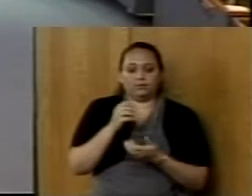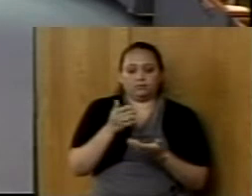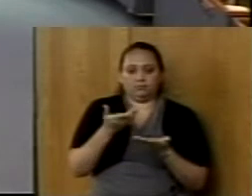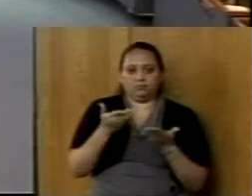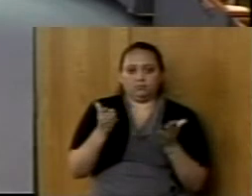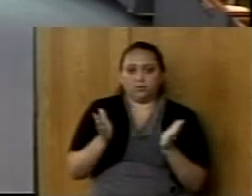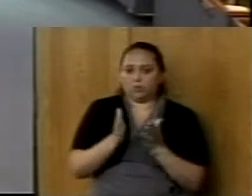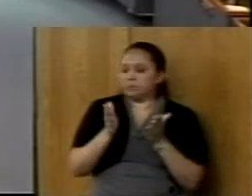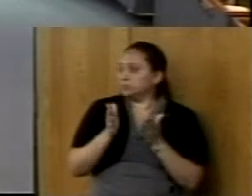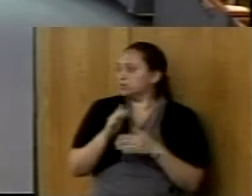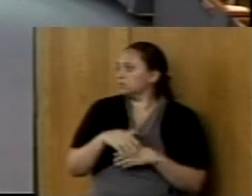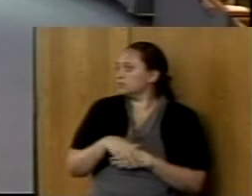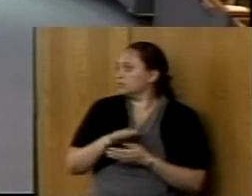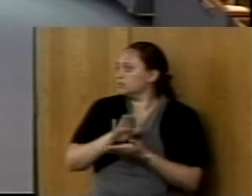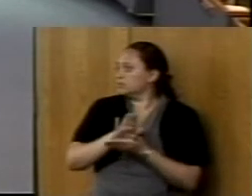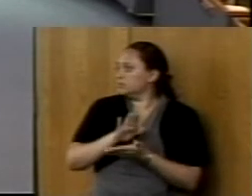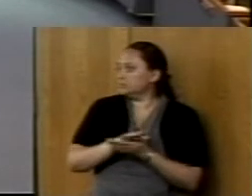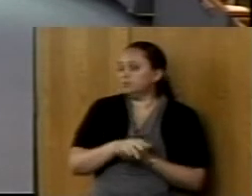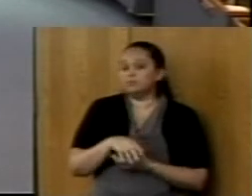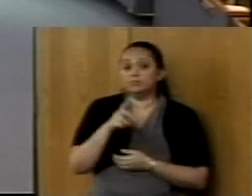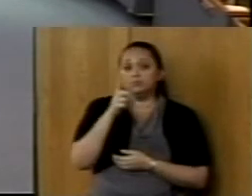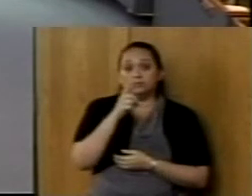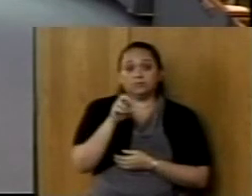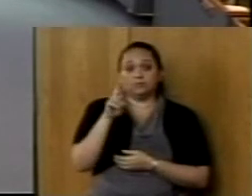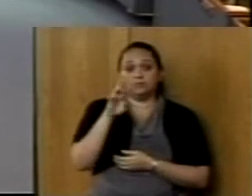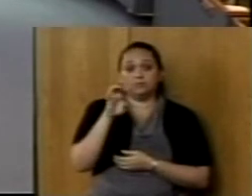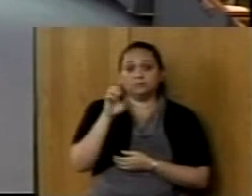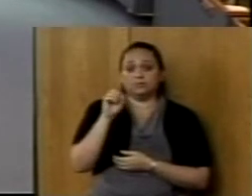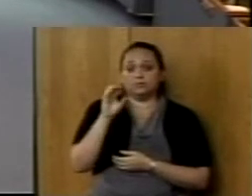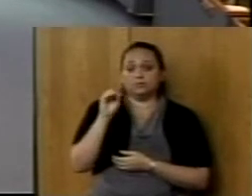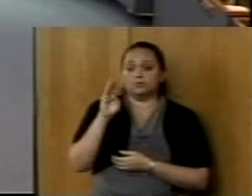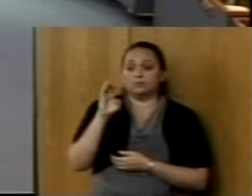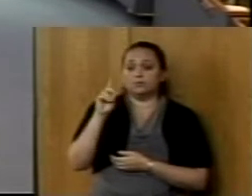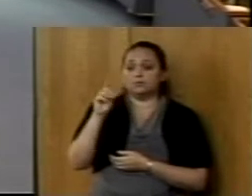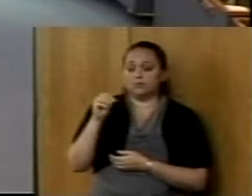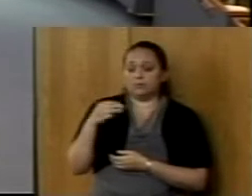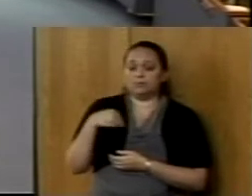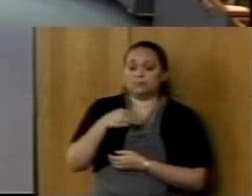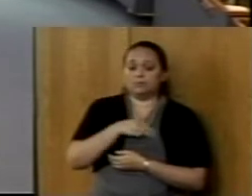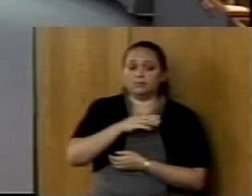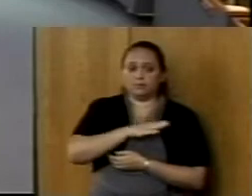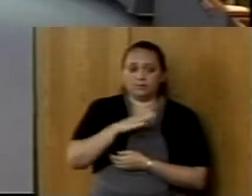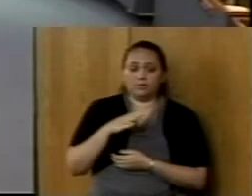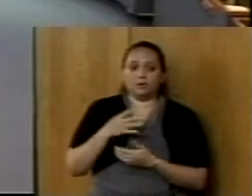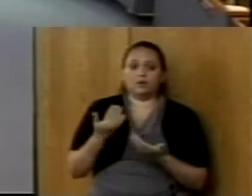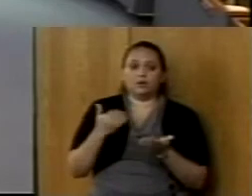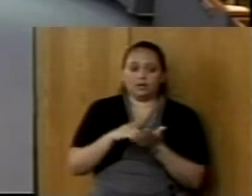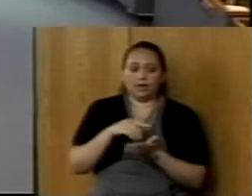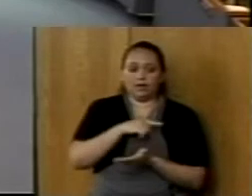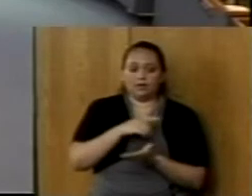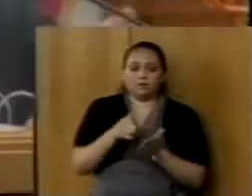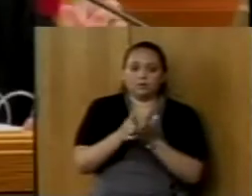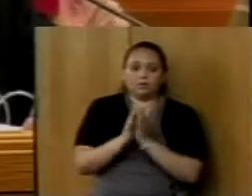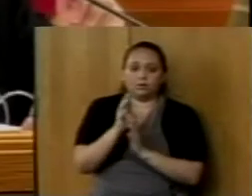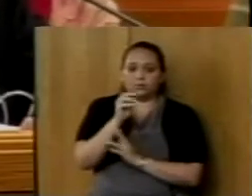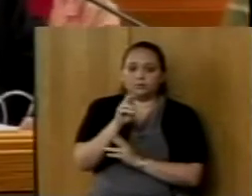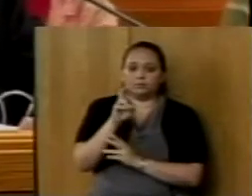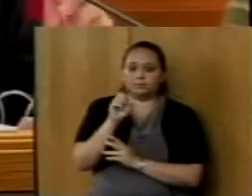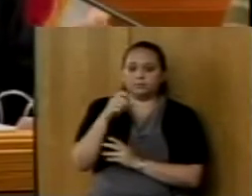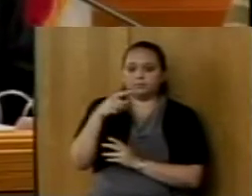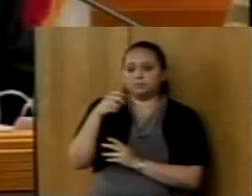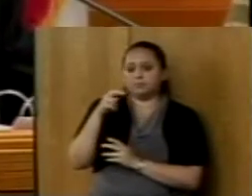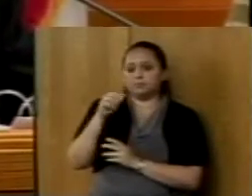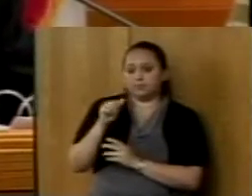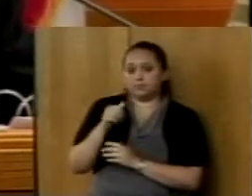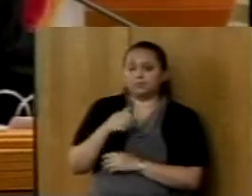member request. Dr. Montoya. Dr. Escobedo, members of the board, again, this is a request from Ms. Peña, and specifically your